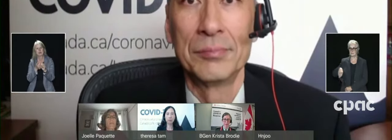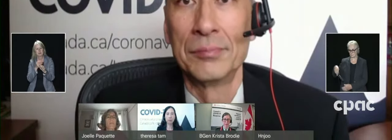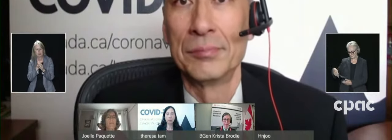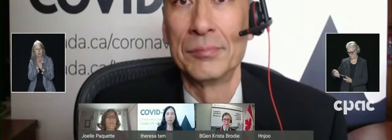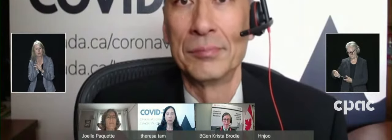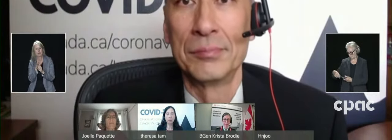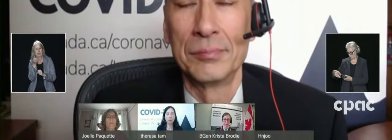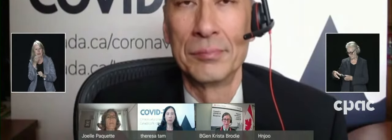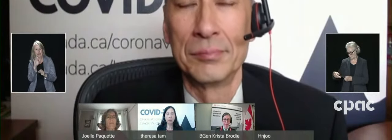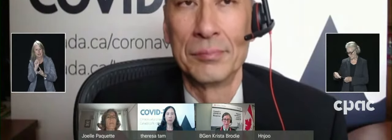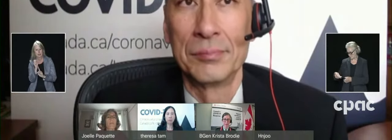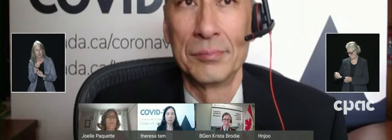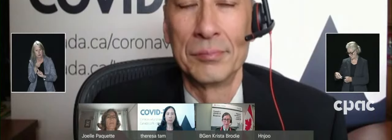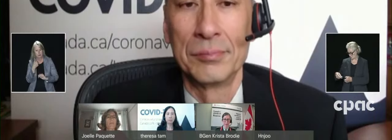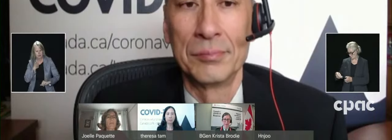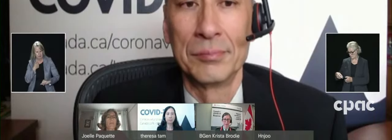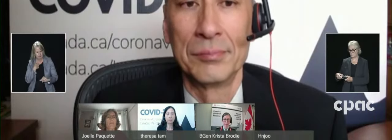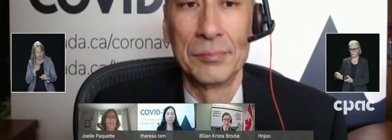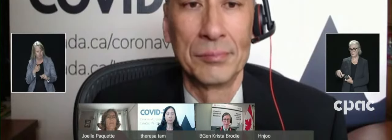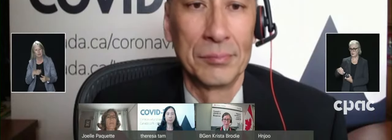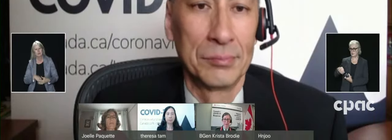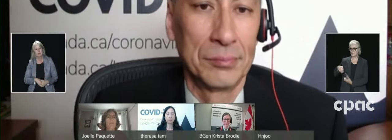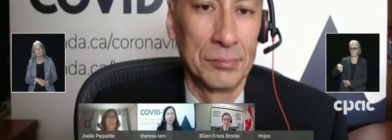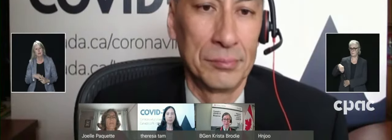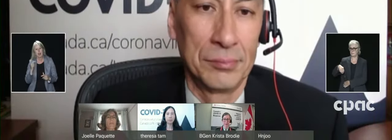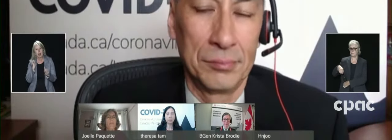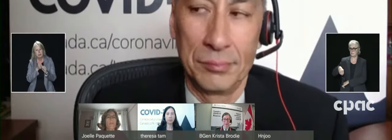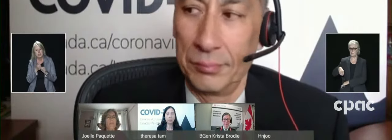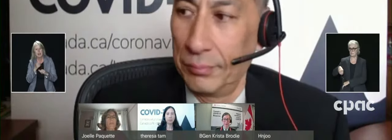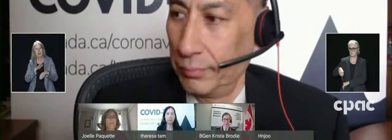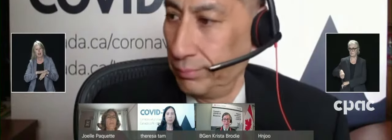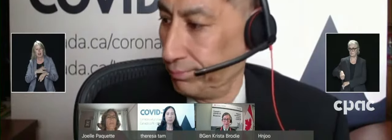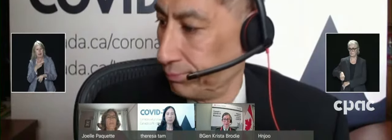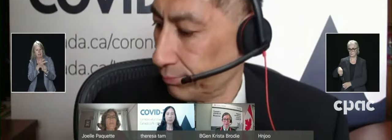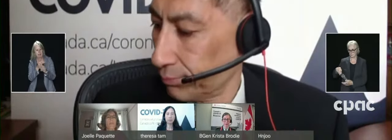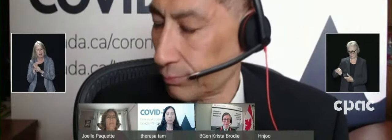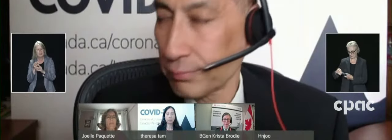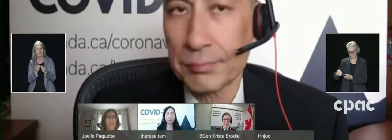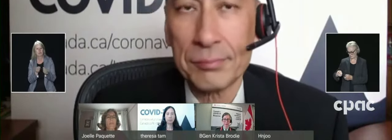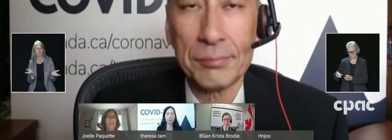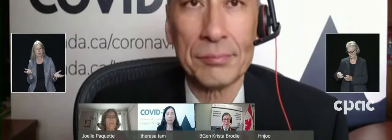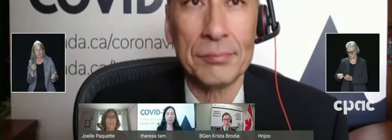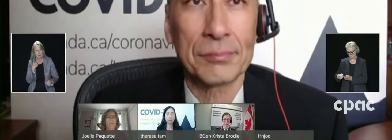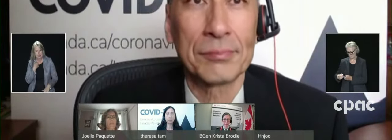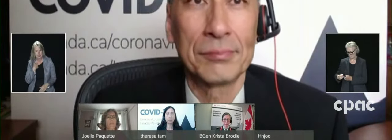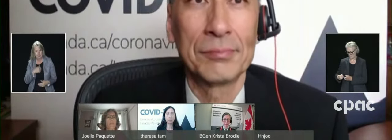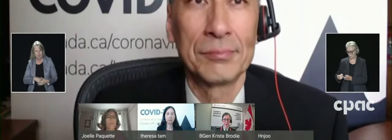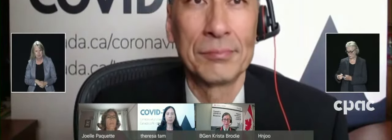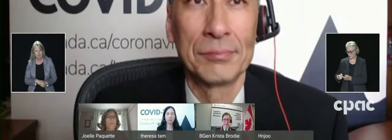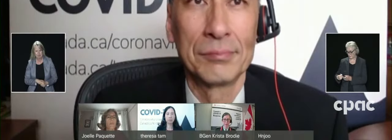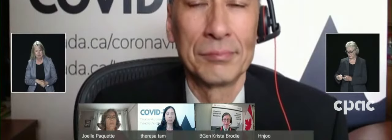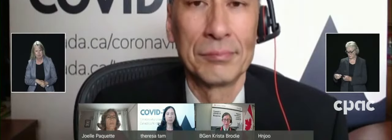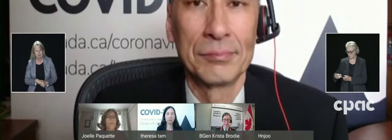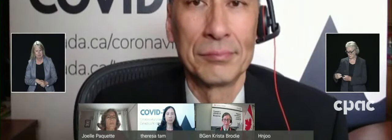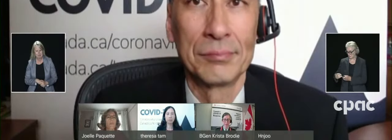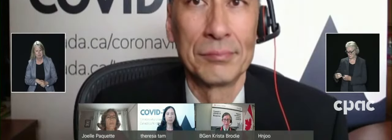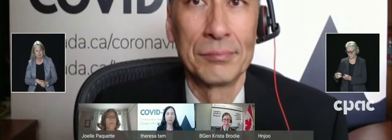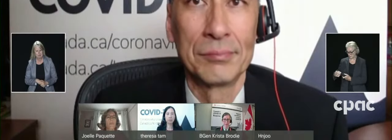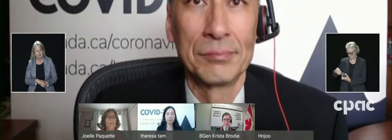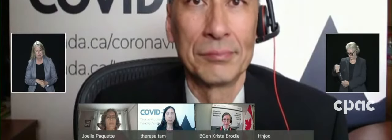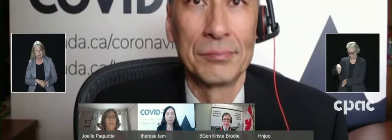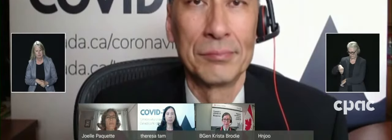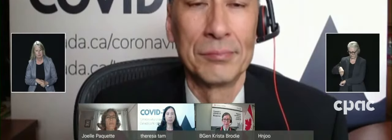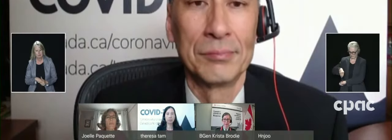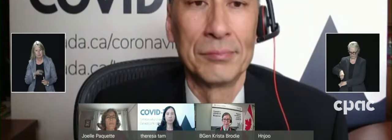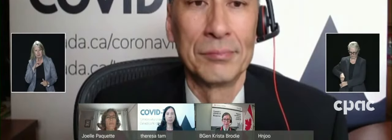COVID-19 situation in Canada, as well as an update on the vaccine rollout in Canada. Bienvenue au briefage technique qui donnera